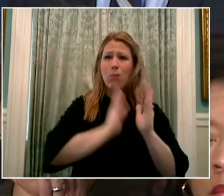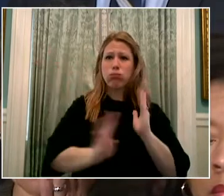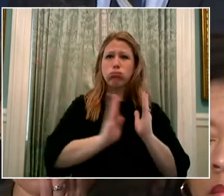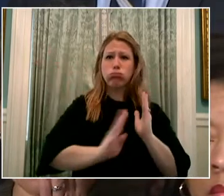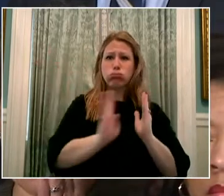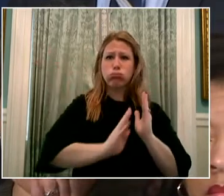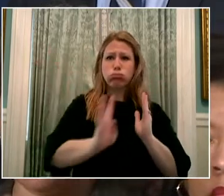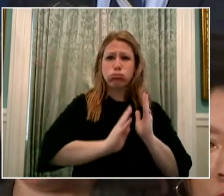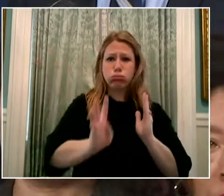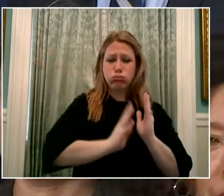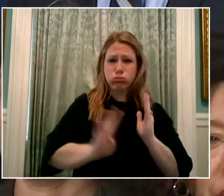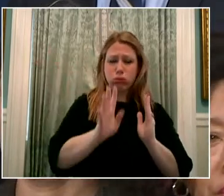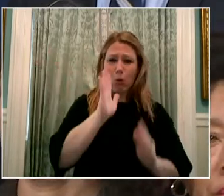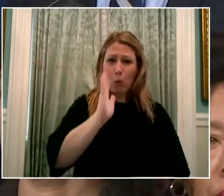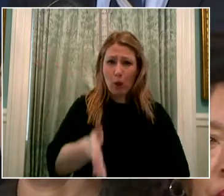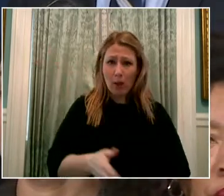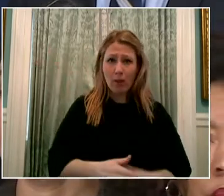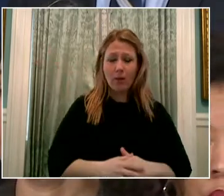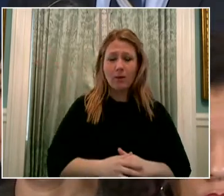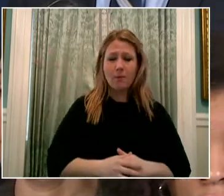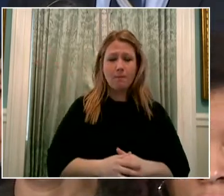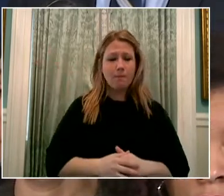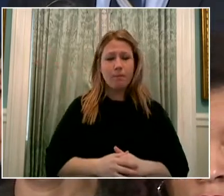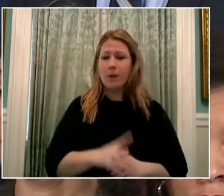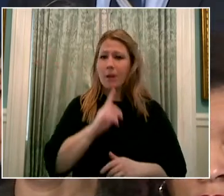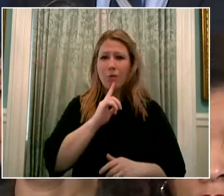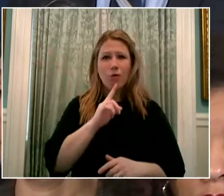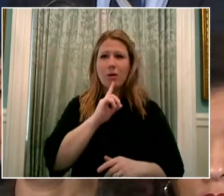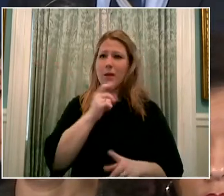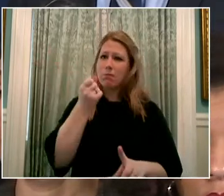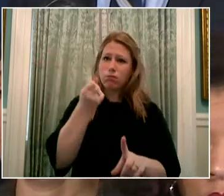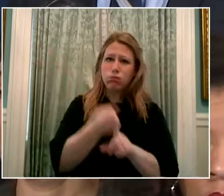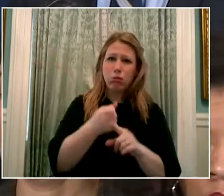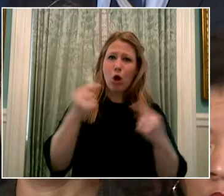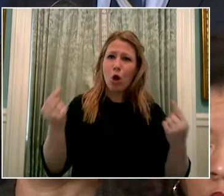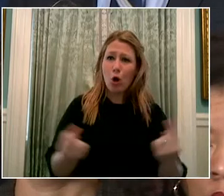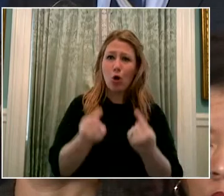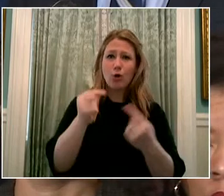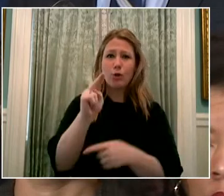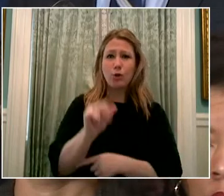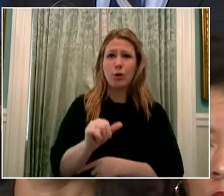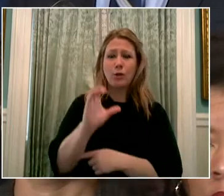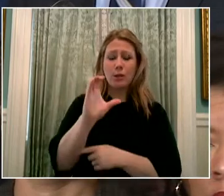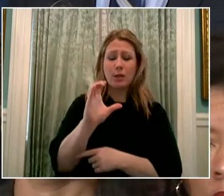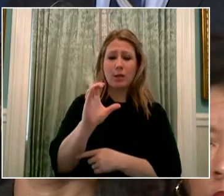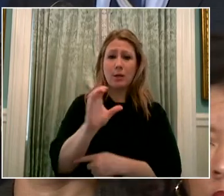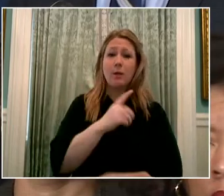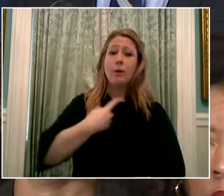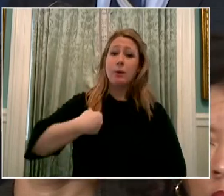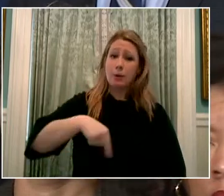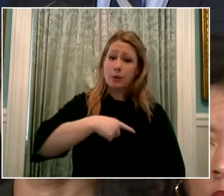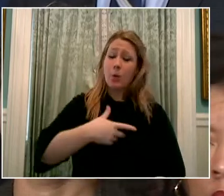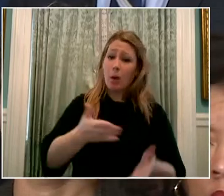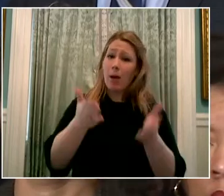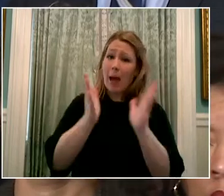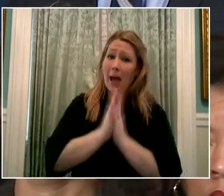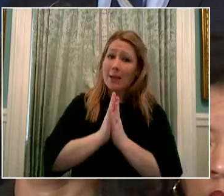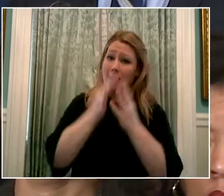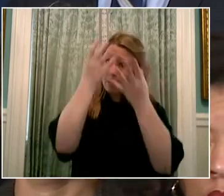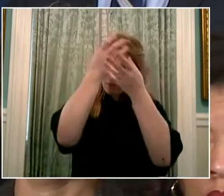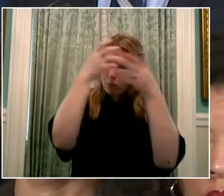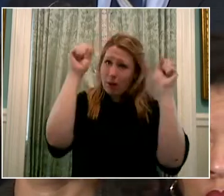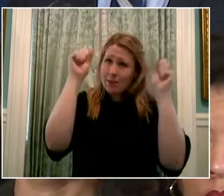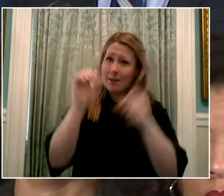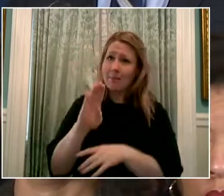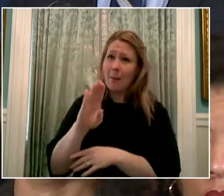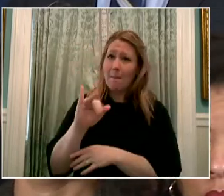Does this great city a disservice? And we're calling the Biden and Harris administration and the United States Department of